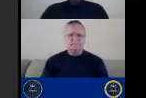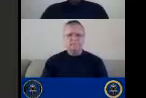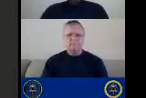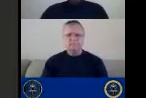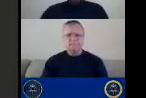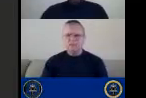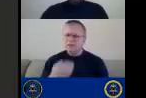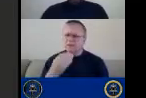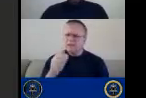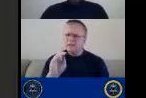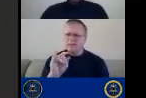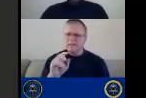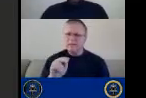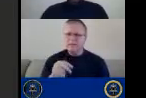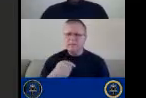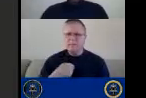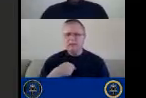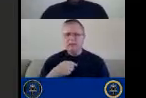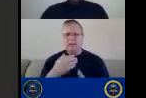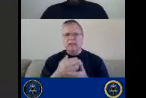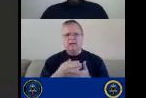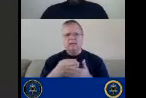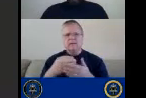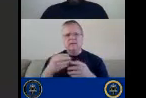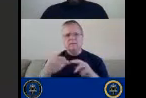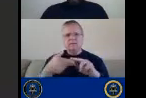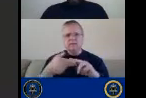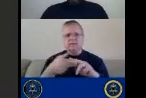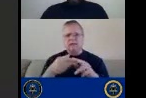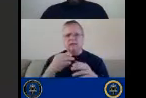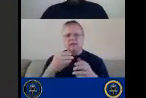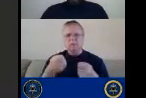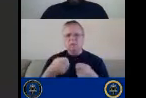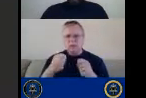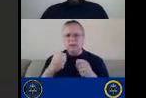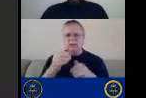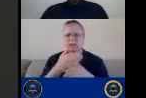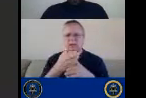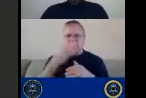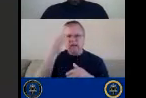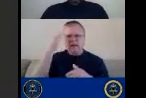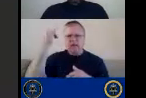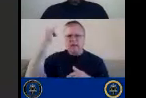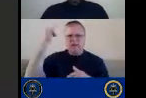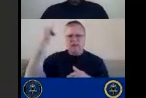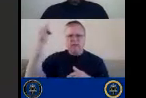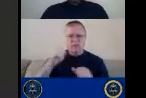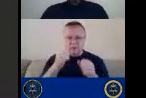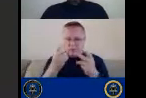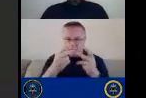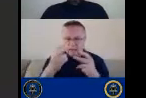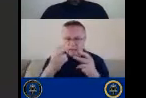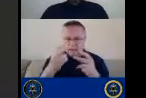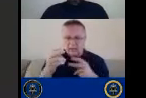Thanks, Kevin. I have some slides I'm trying to share, and I'm not sure if, can everyone see my